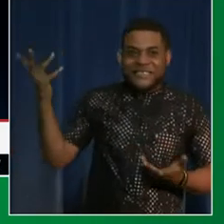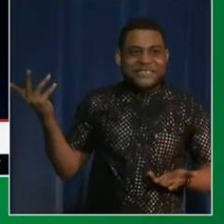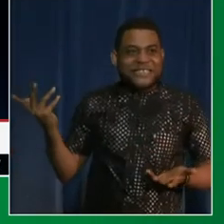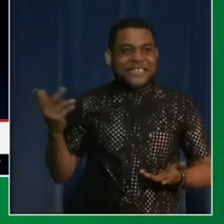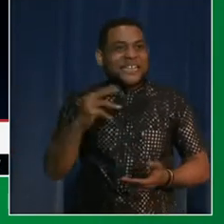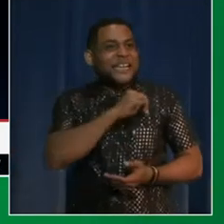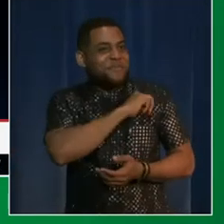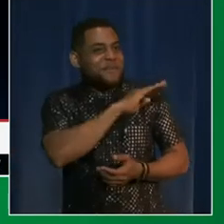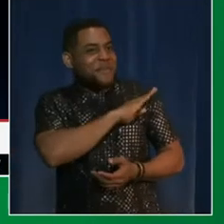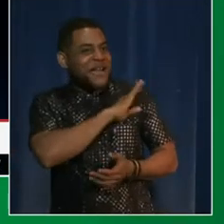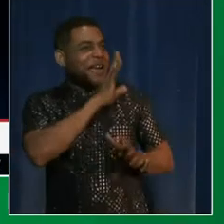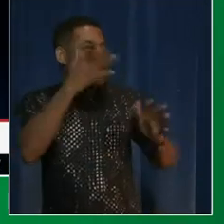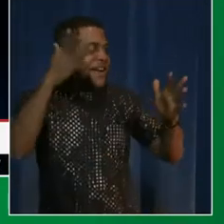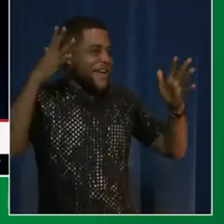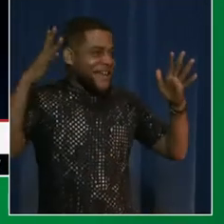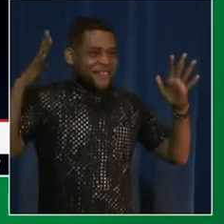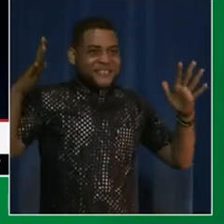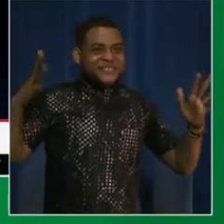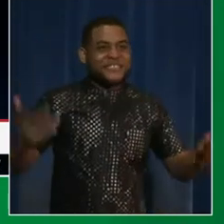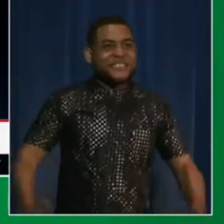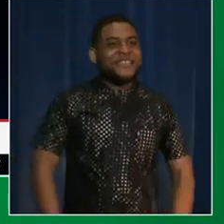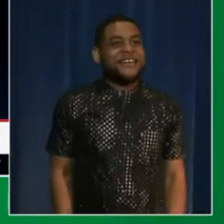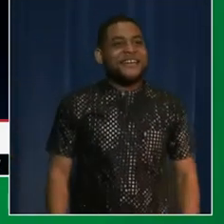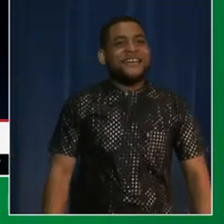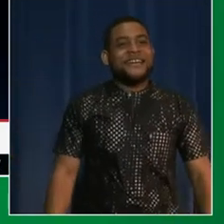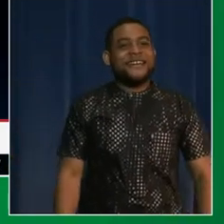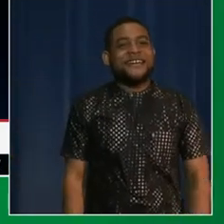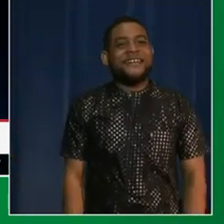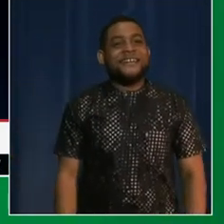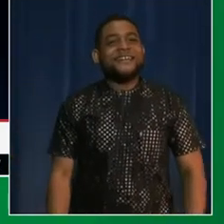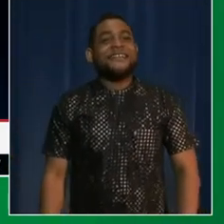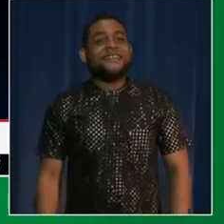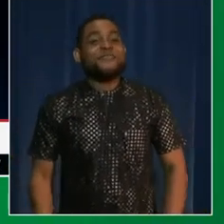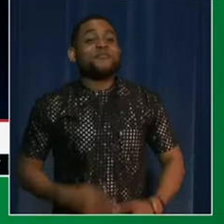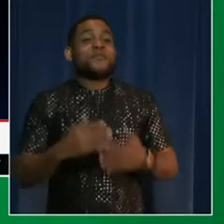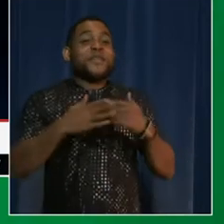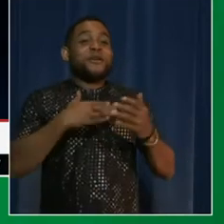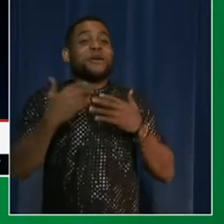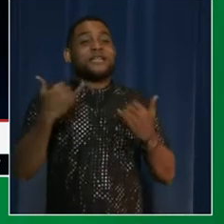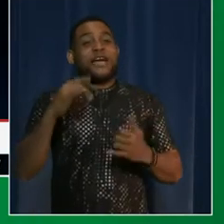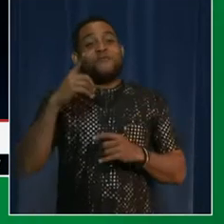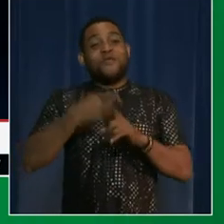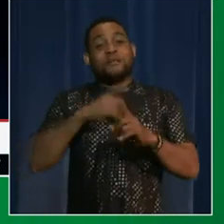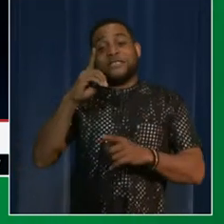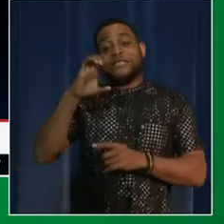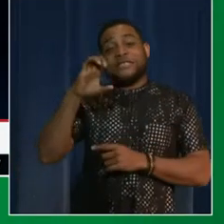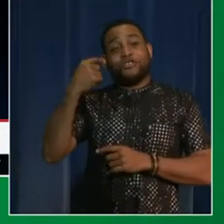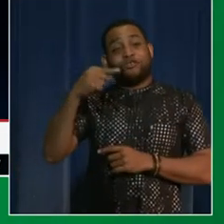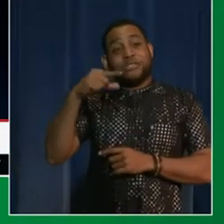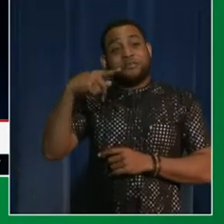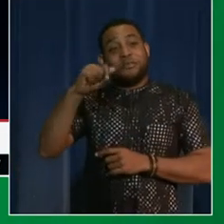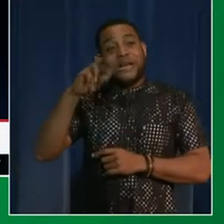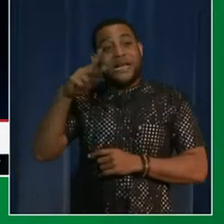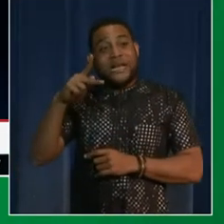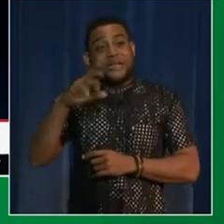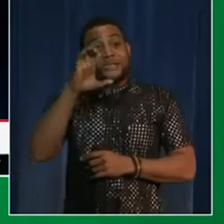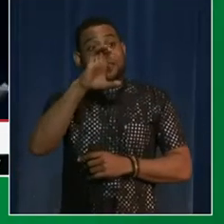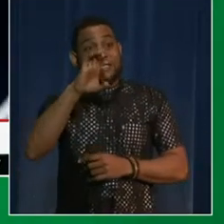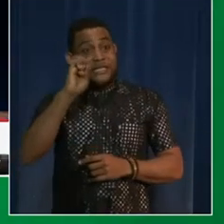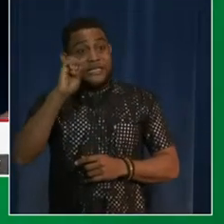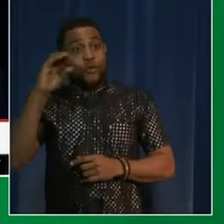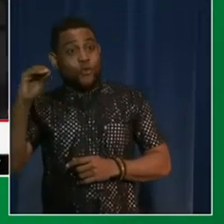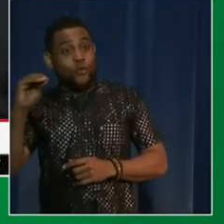hey. Now from the DC Green Bank, we'd like to welcome to the stage CEO Ellie Hobson.